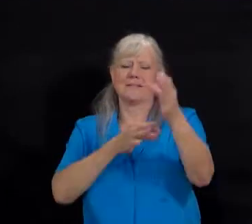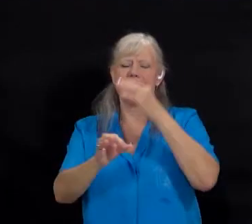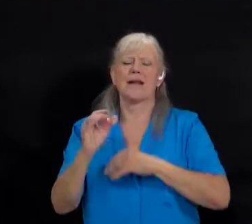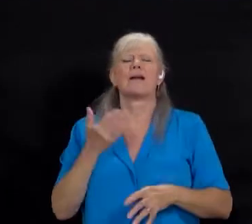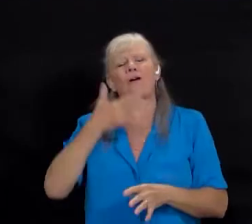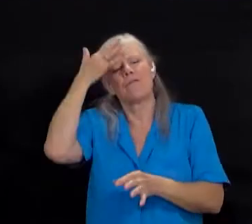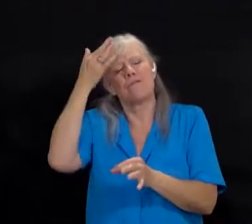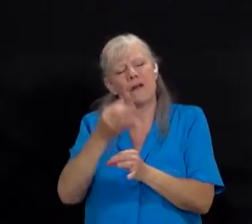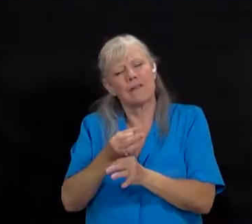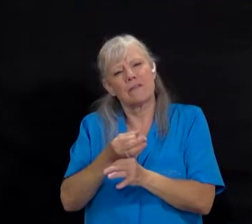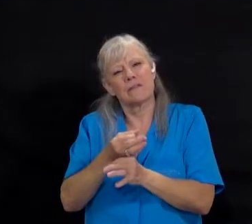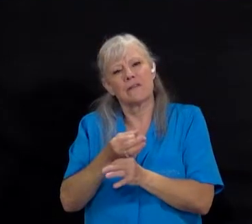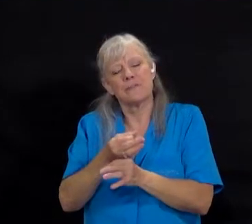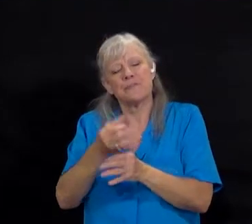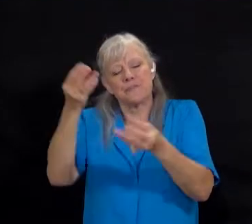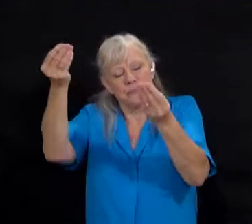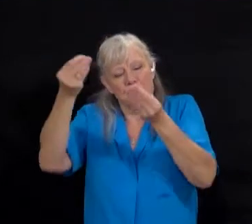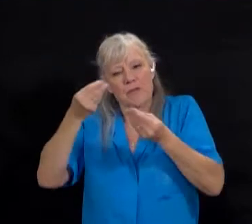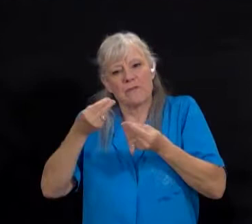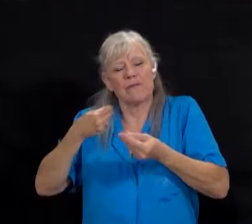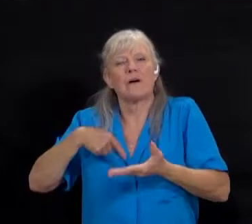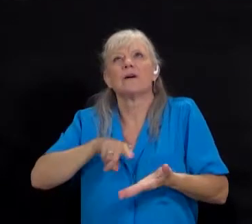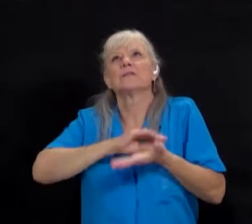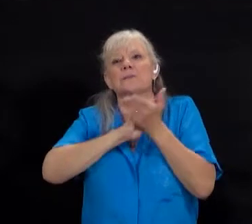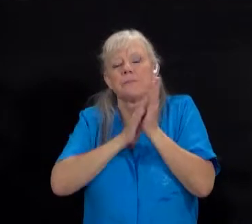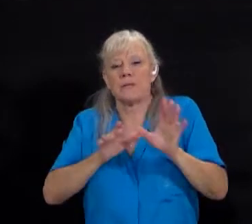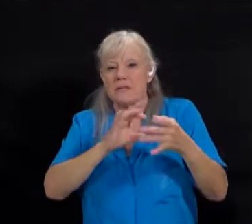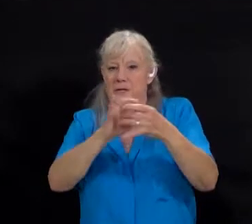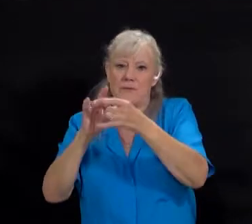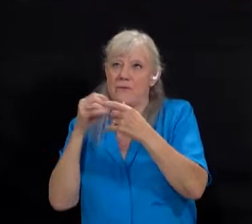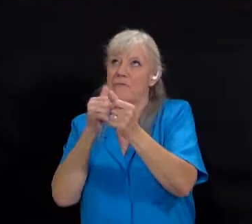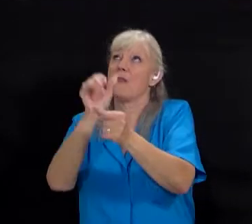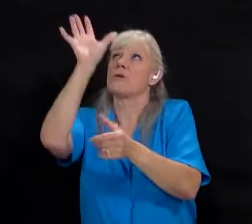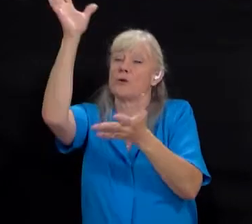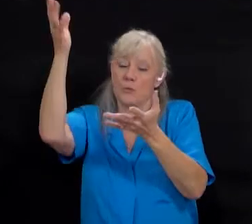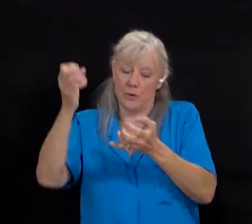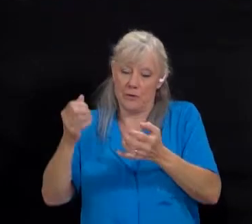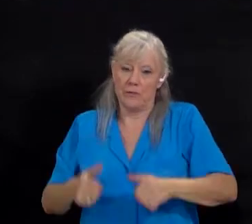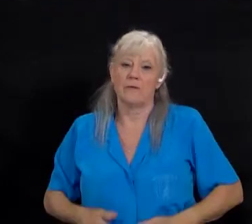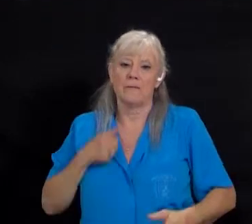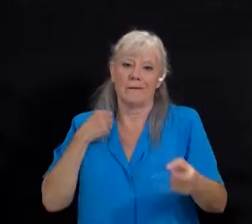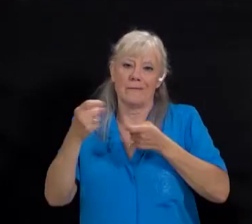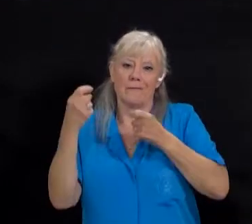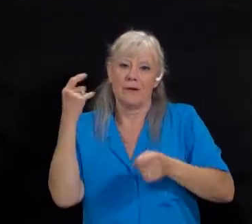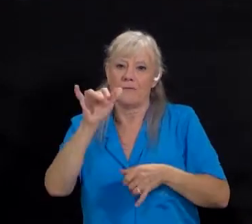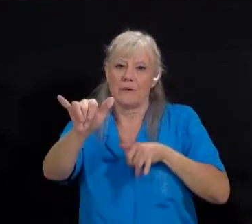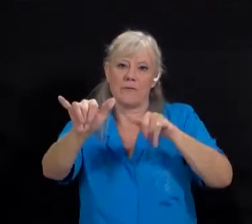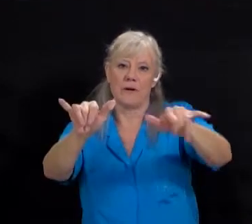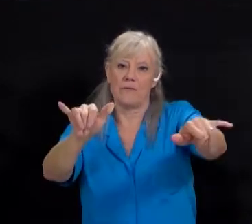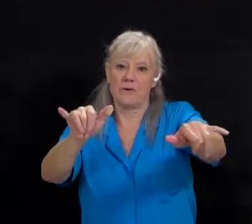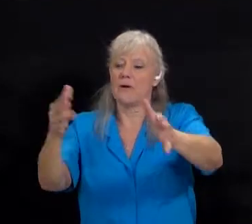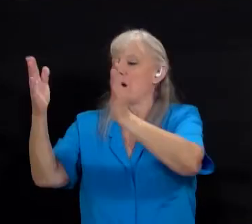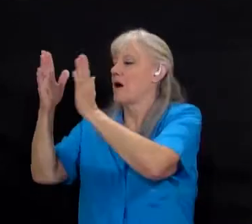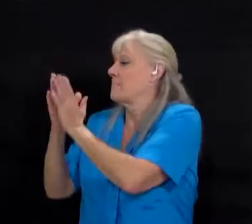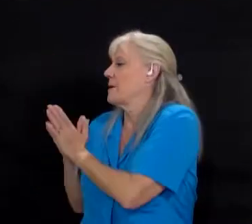church, and graciously grant her peace and unity in accordance with your will, who live and reign forever and